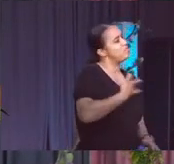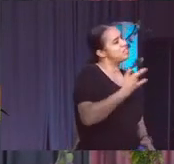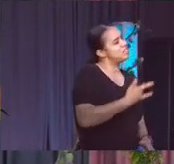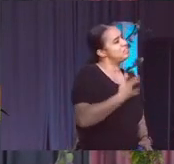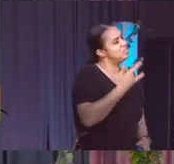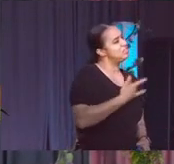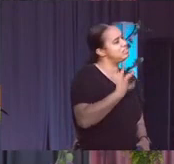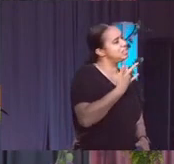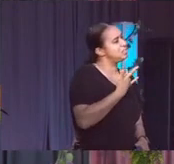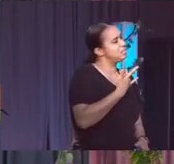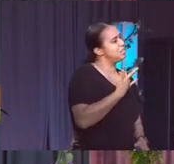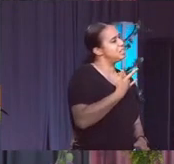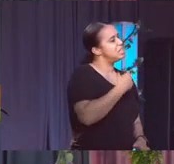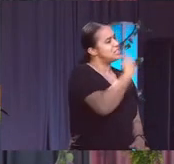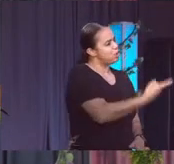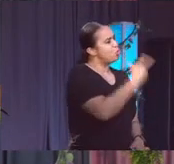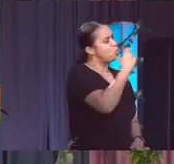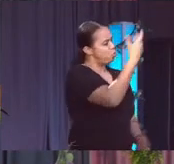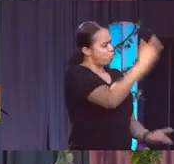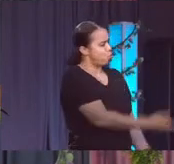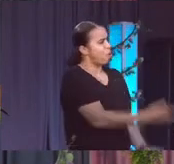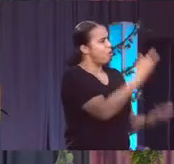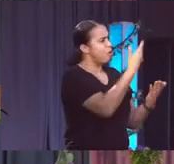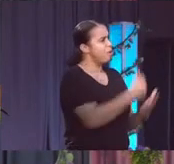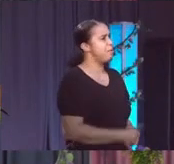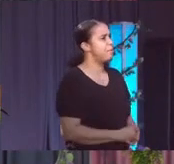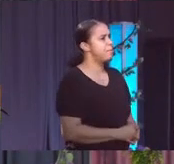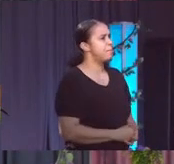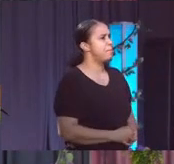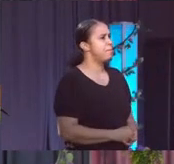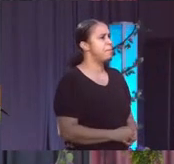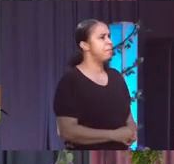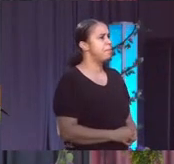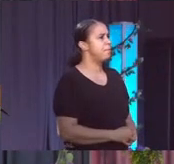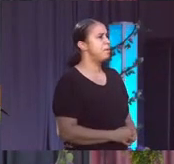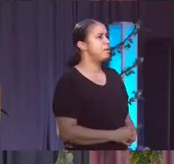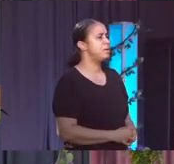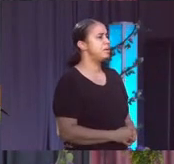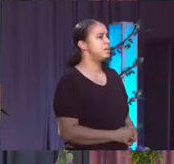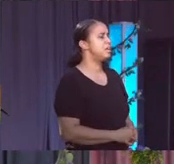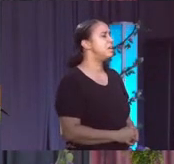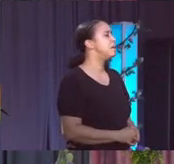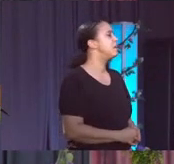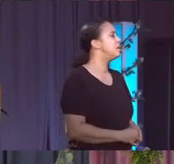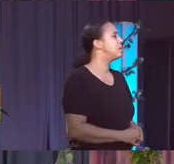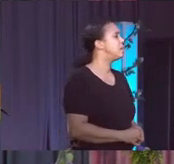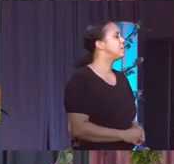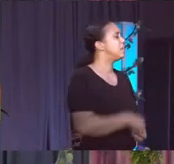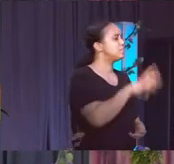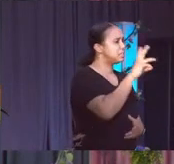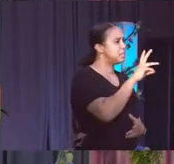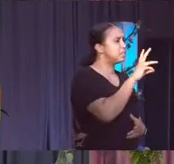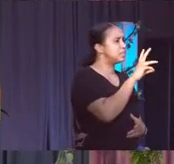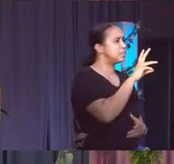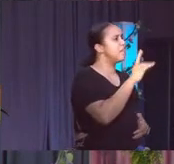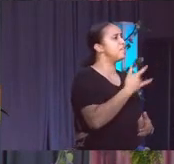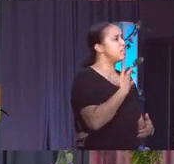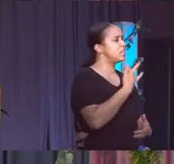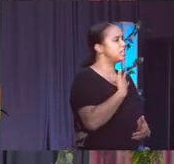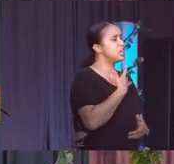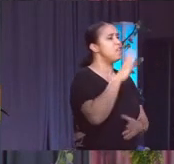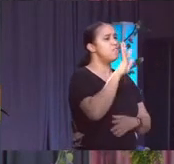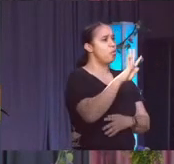feelings tell you who you are. The 6 primary emotions, 4 of them are